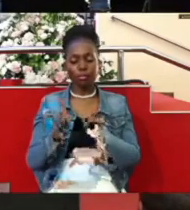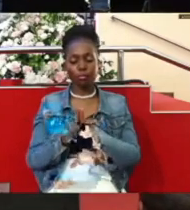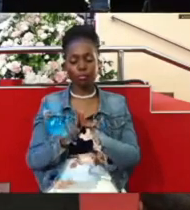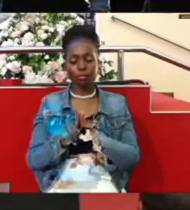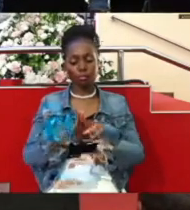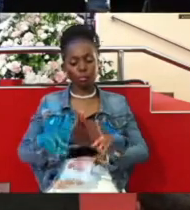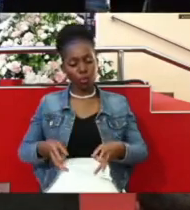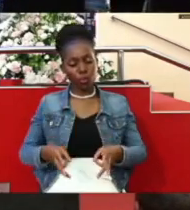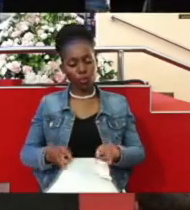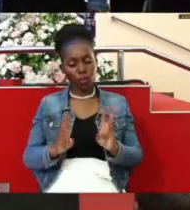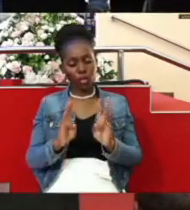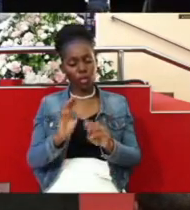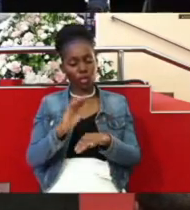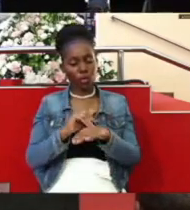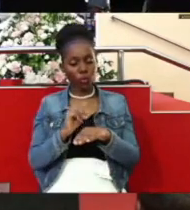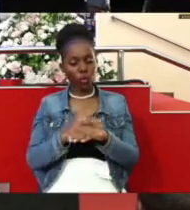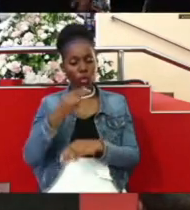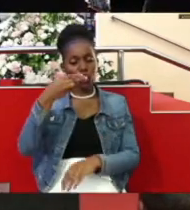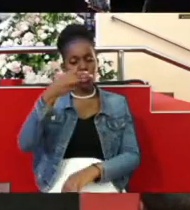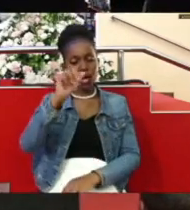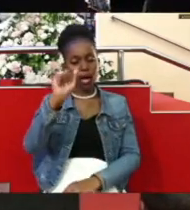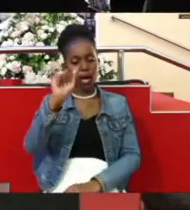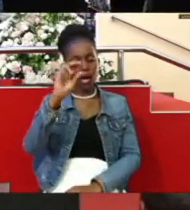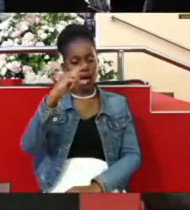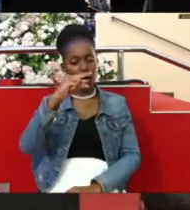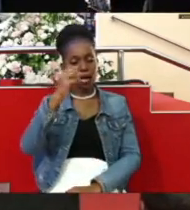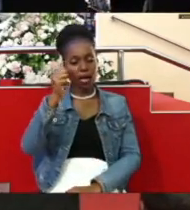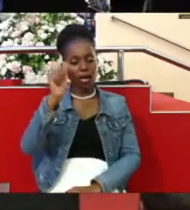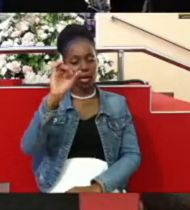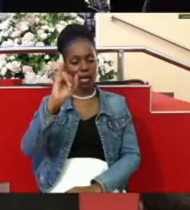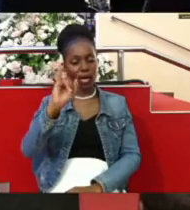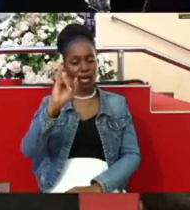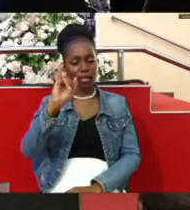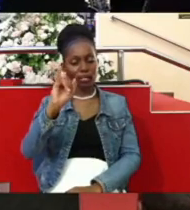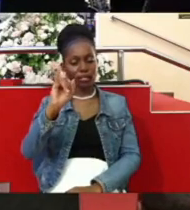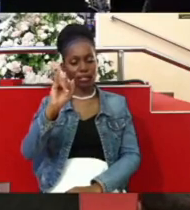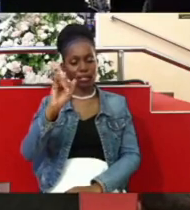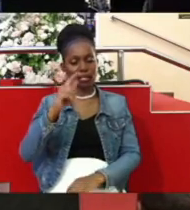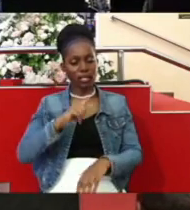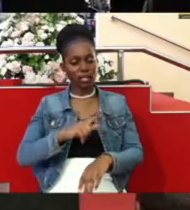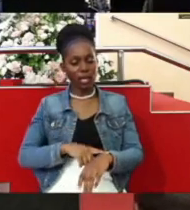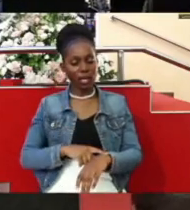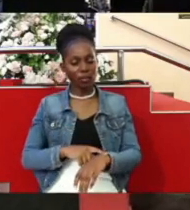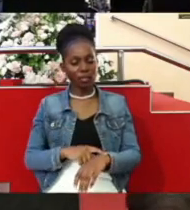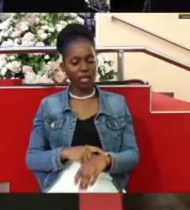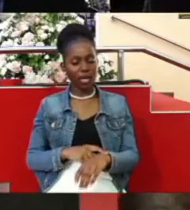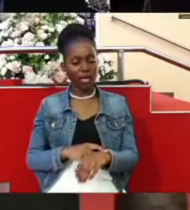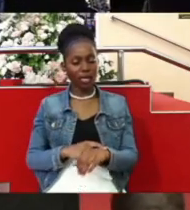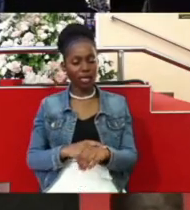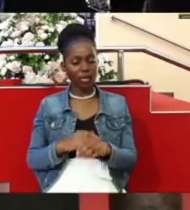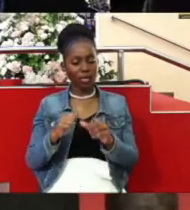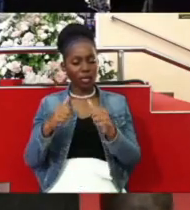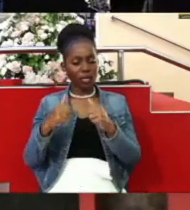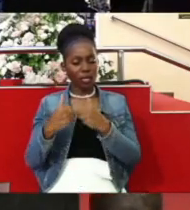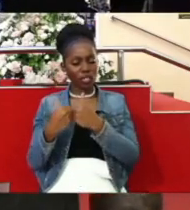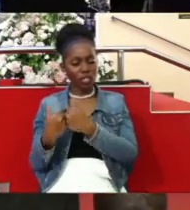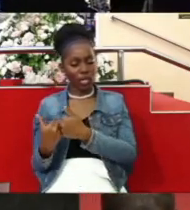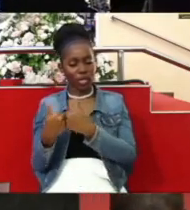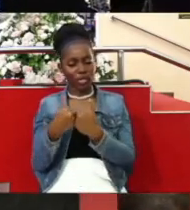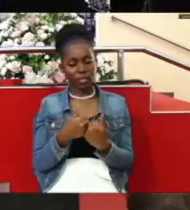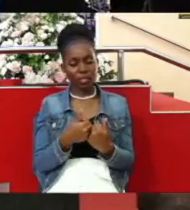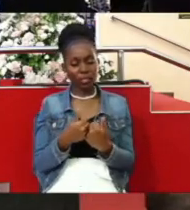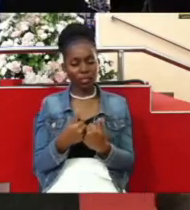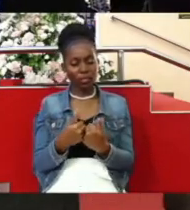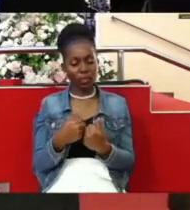her back to their mistress. Kama vile uliambia Hagar akarudi akamrejea mkubwa wake. I call them back to their places,